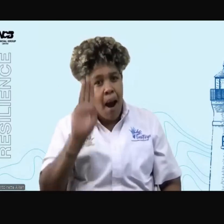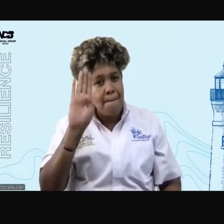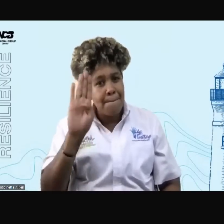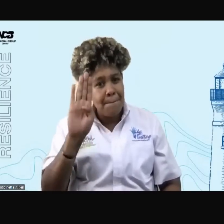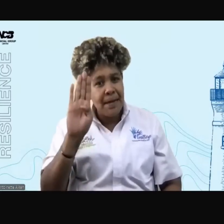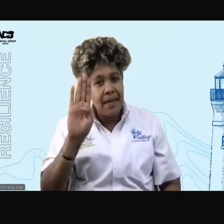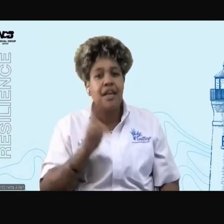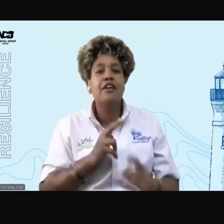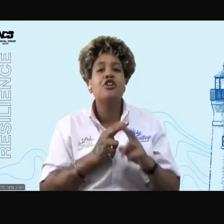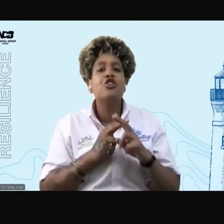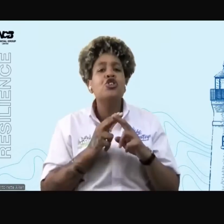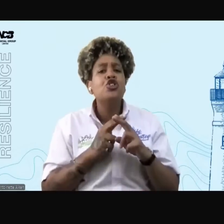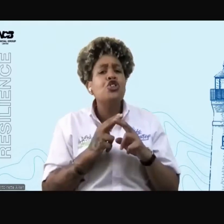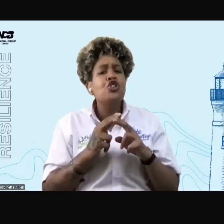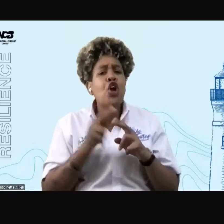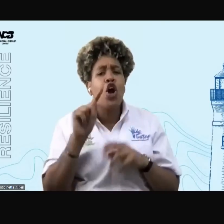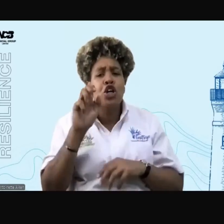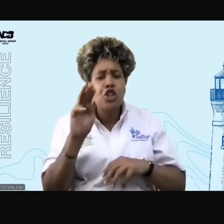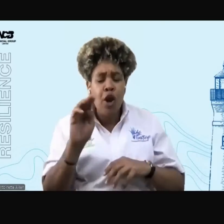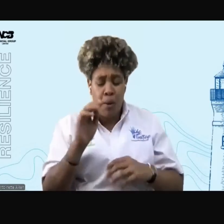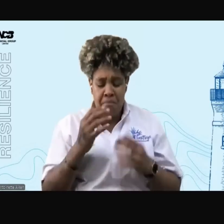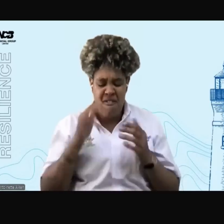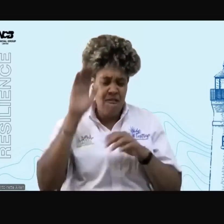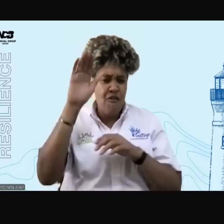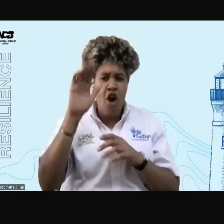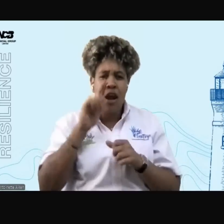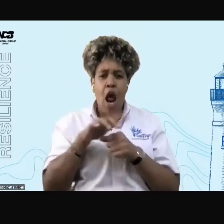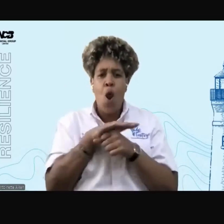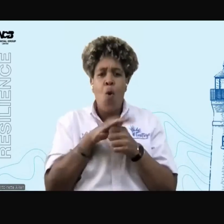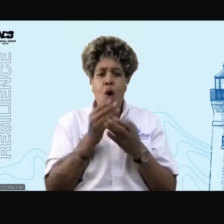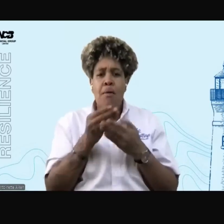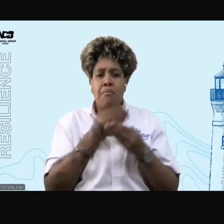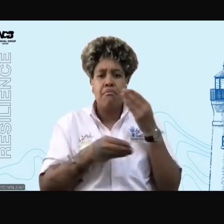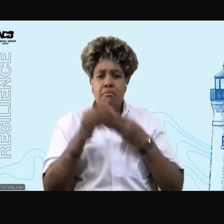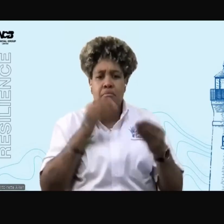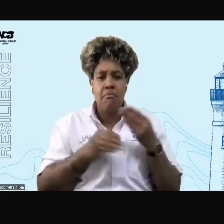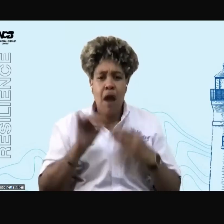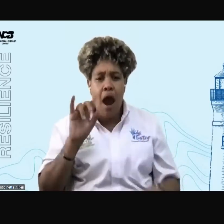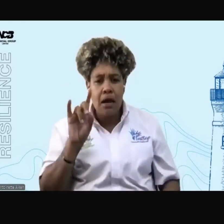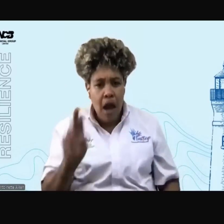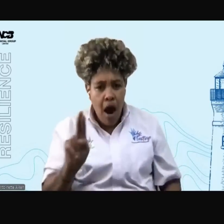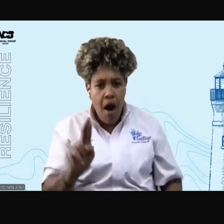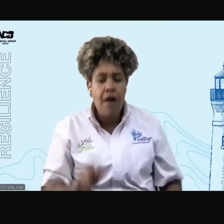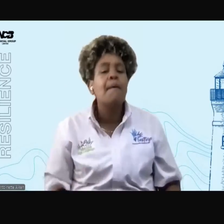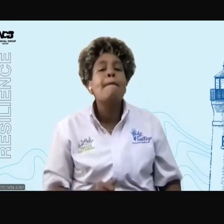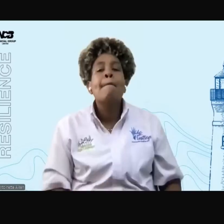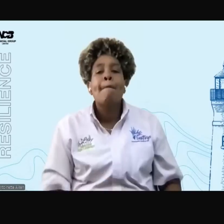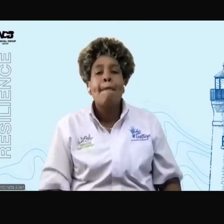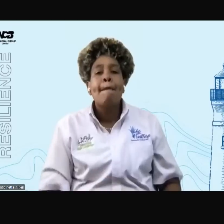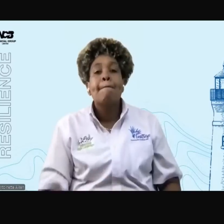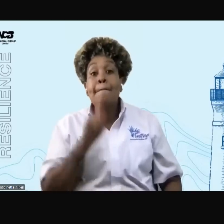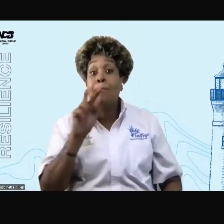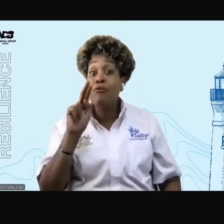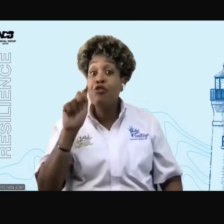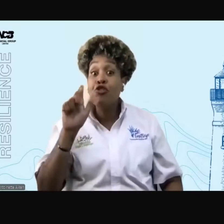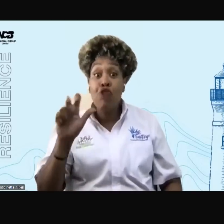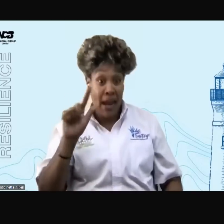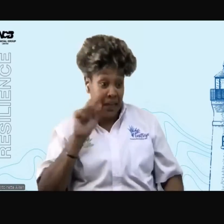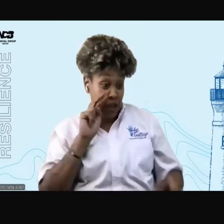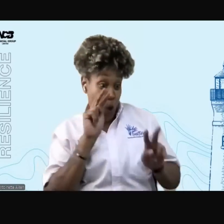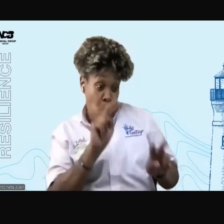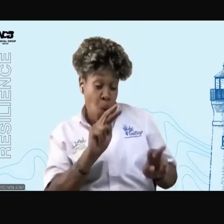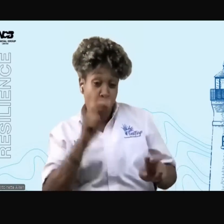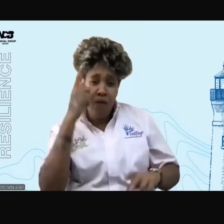short-term foreign and local currency rating, IDR. The rating outlook for